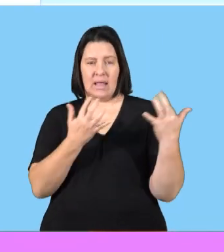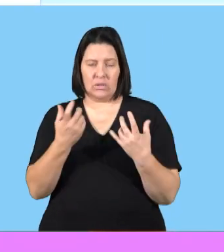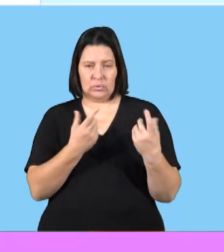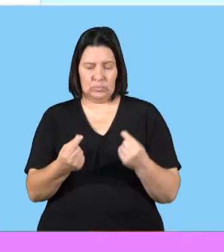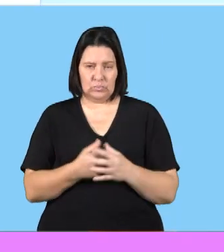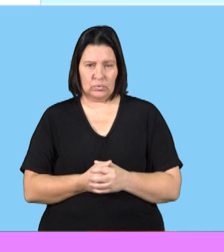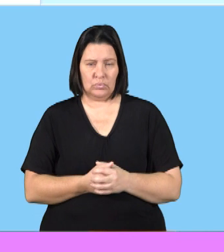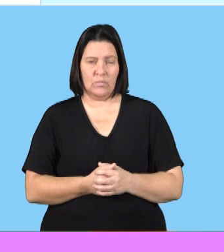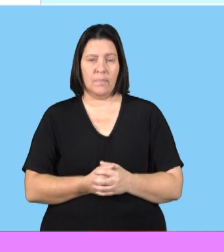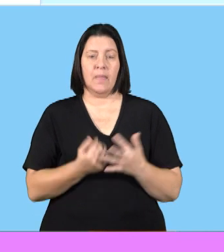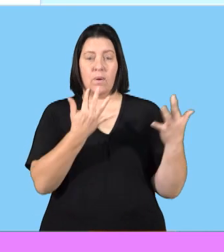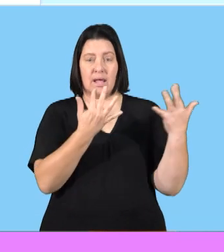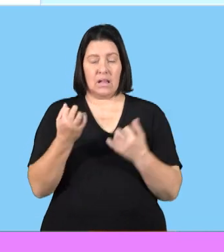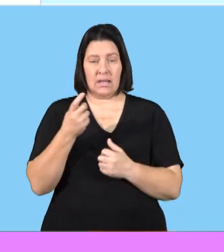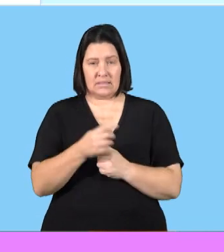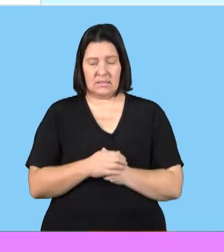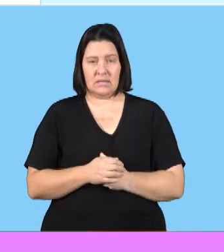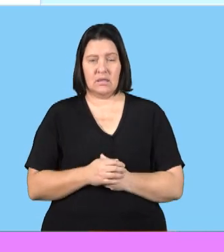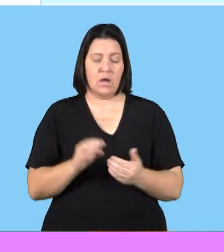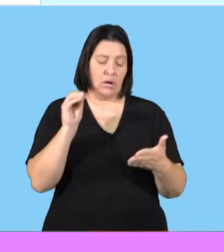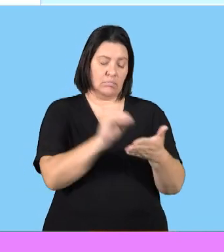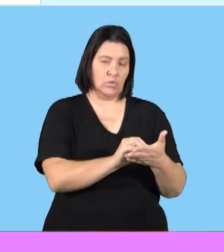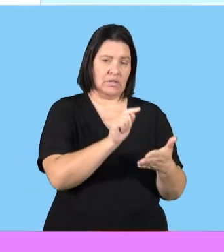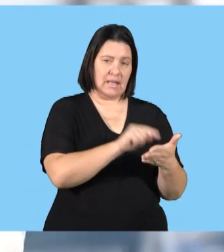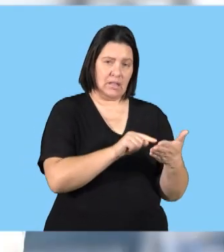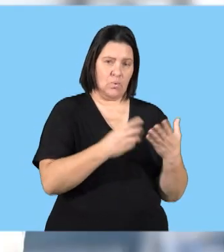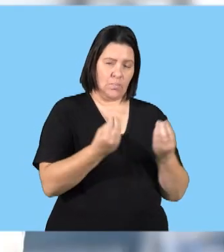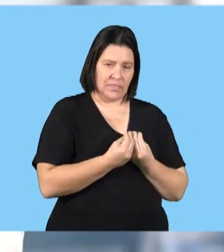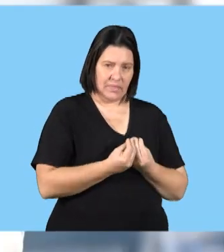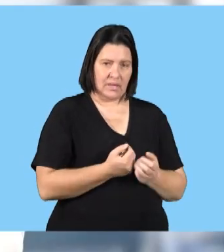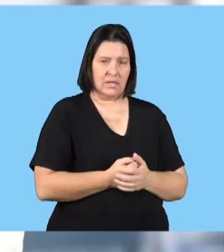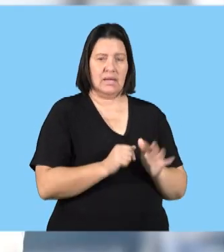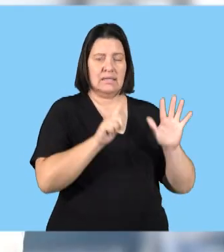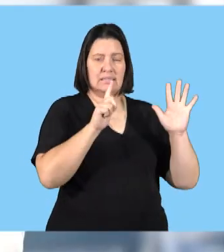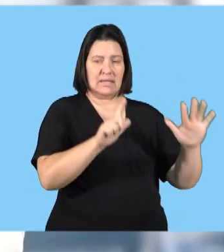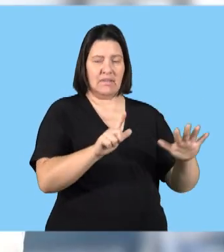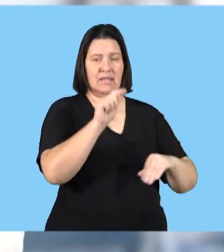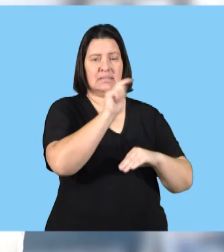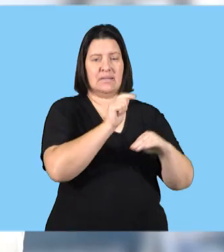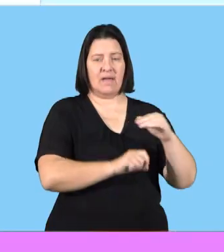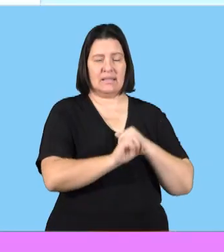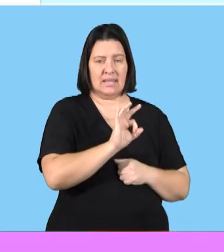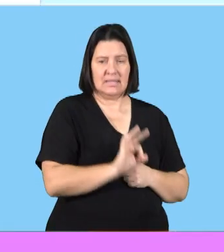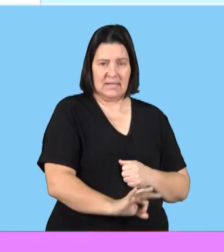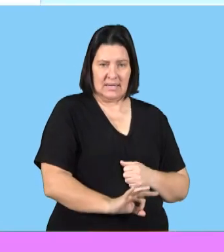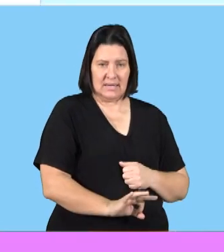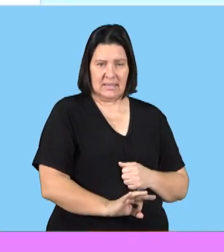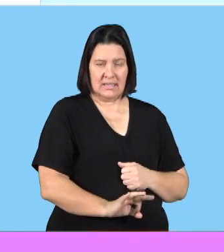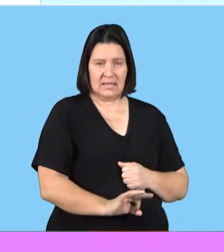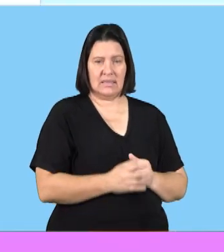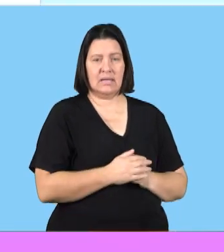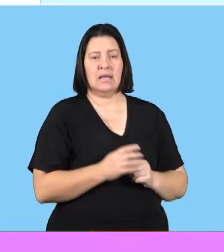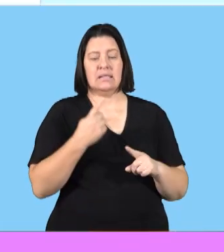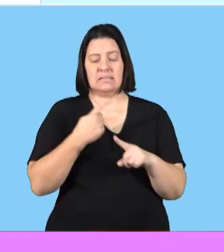our calculation. When we calculate, press your calculator with me. It's 7 divided by 3,